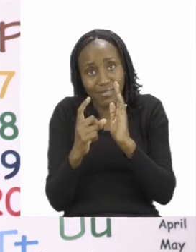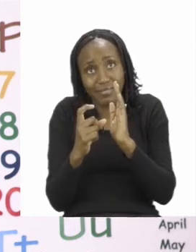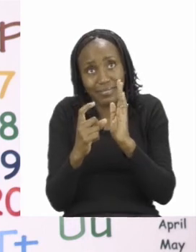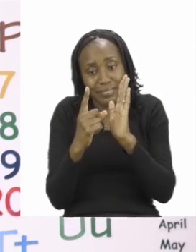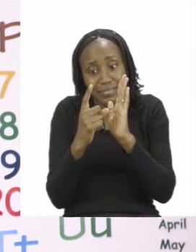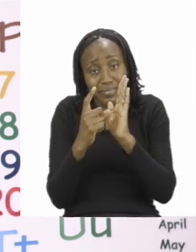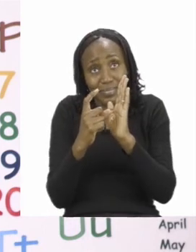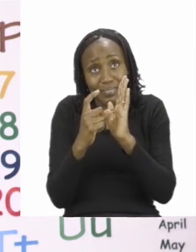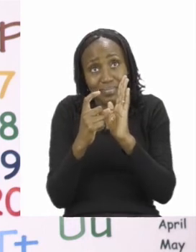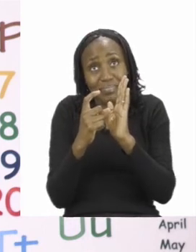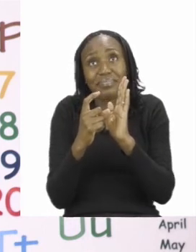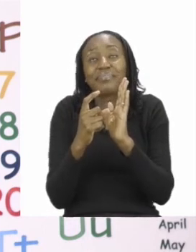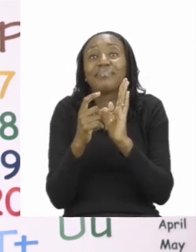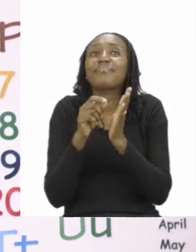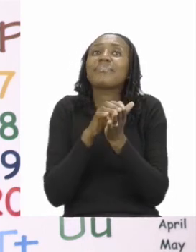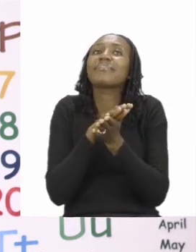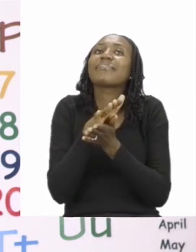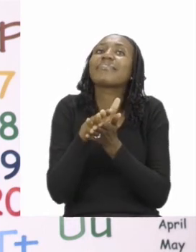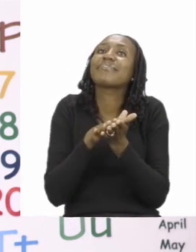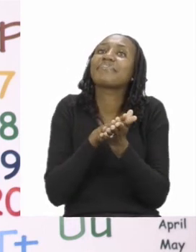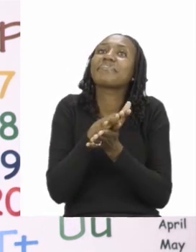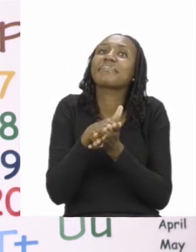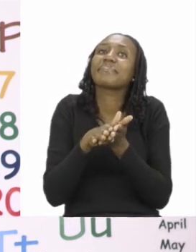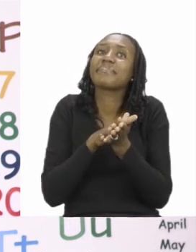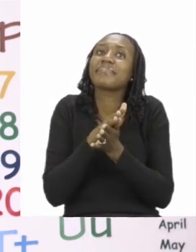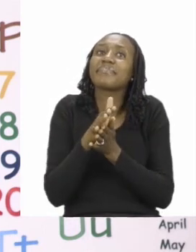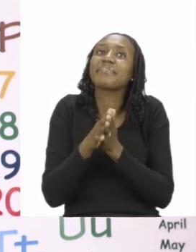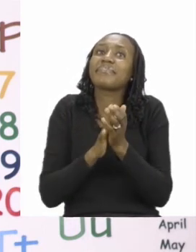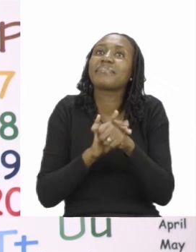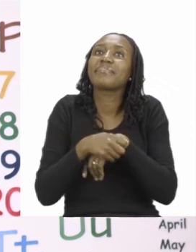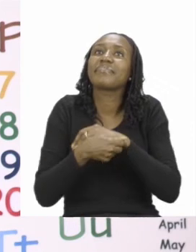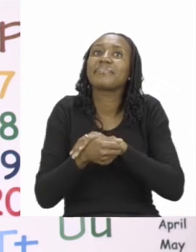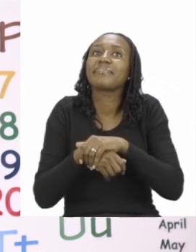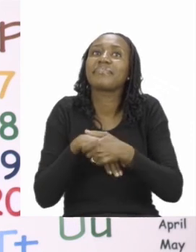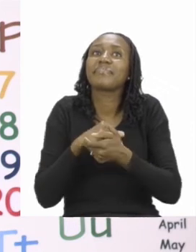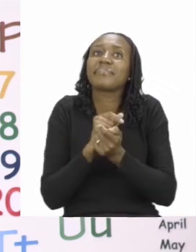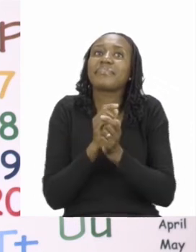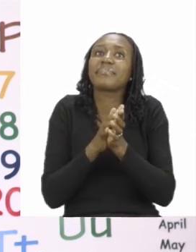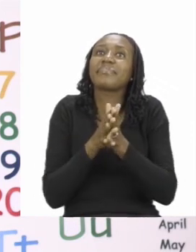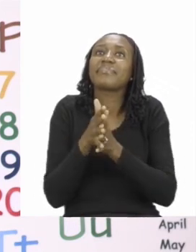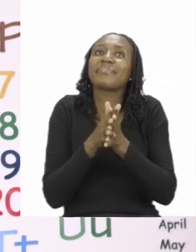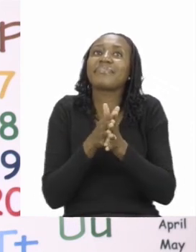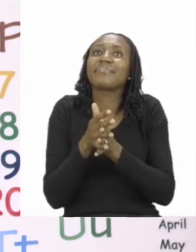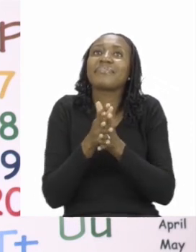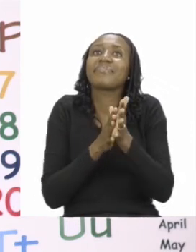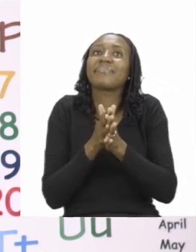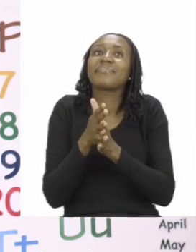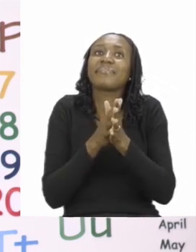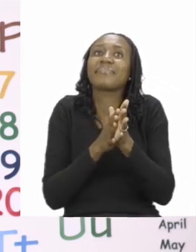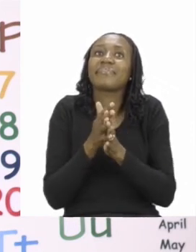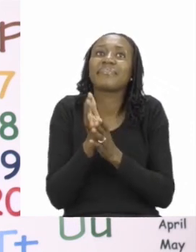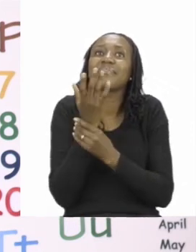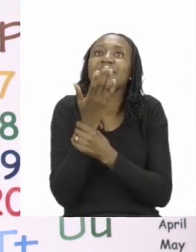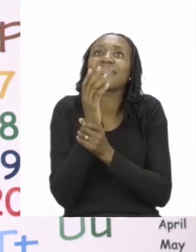our sanitizer and we rub inside our hands, around our hands, in between our